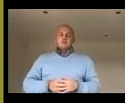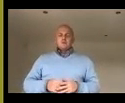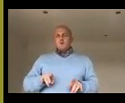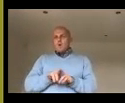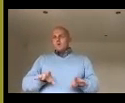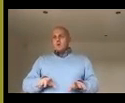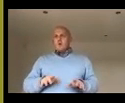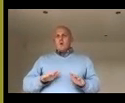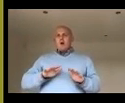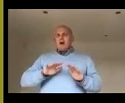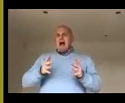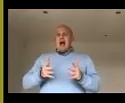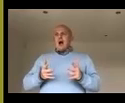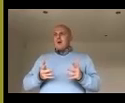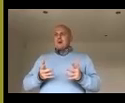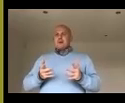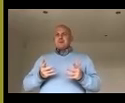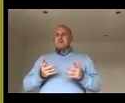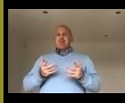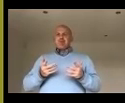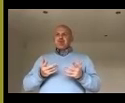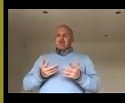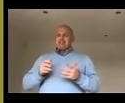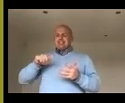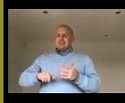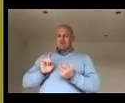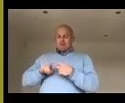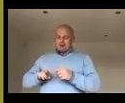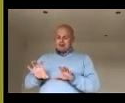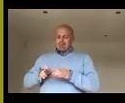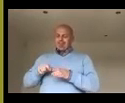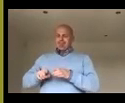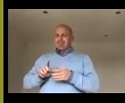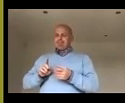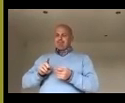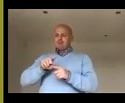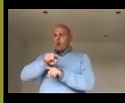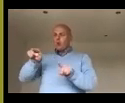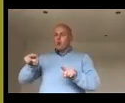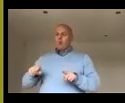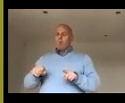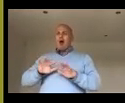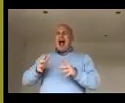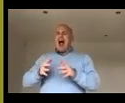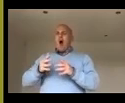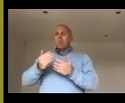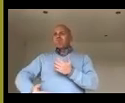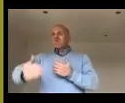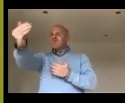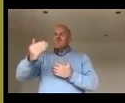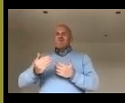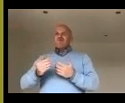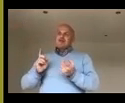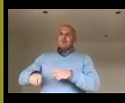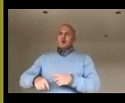wider COVID-19 response. There's obviously lots of organisations across the city, across South Yorkshire,